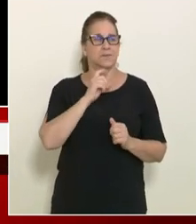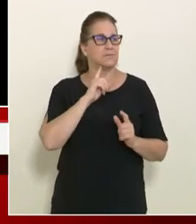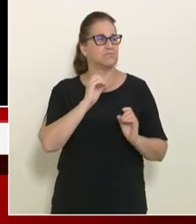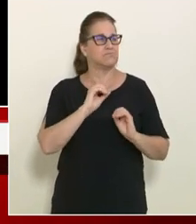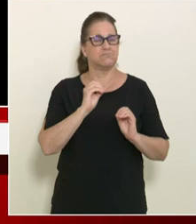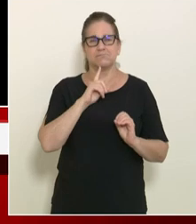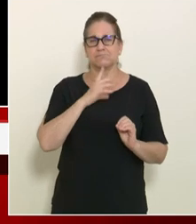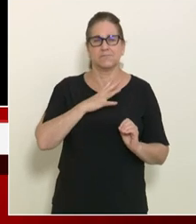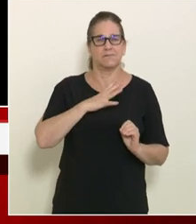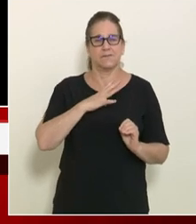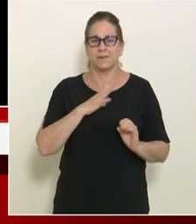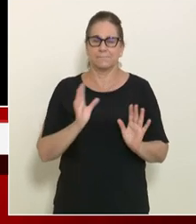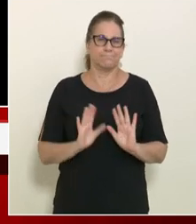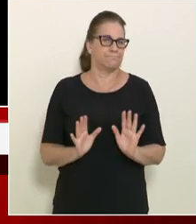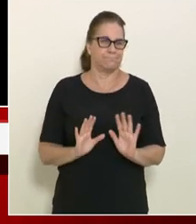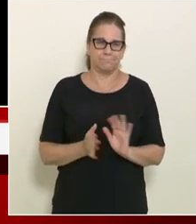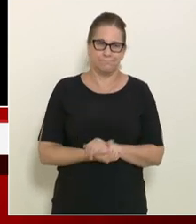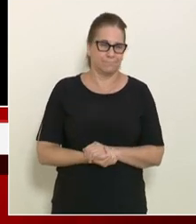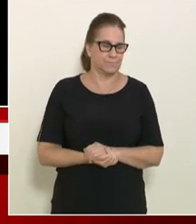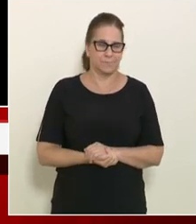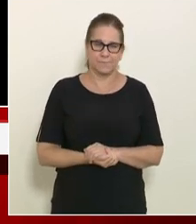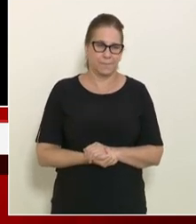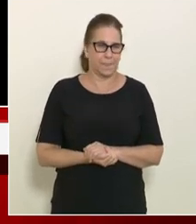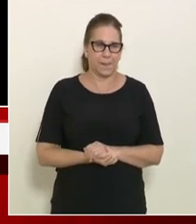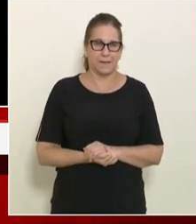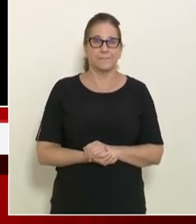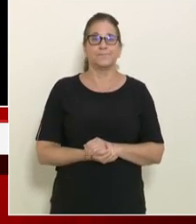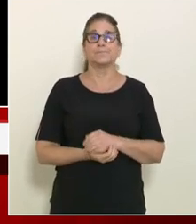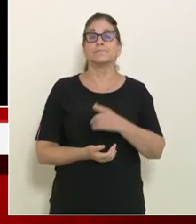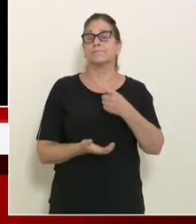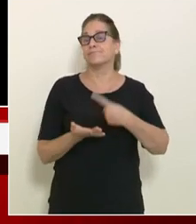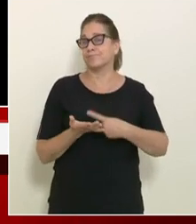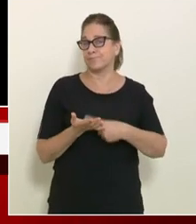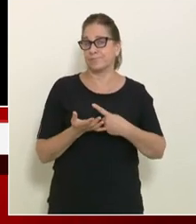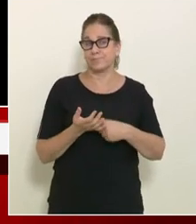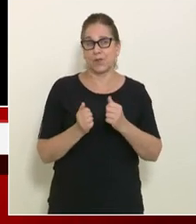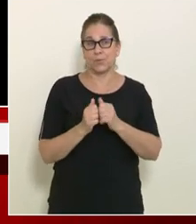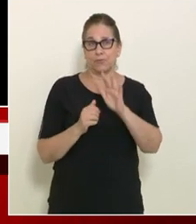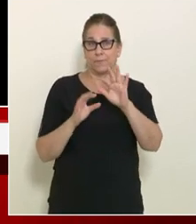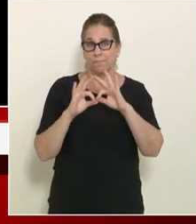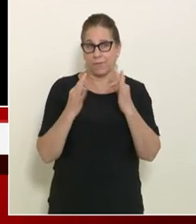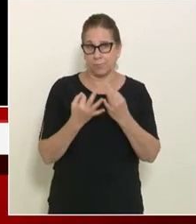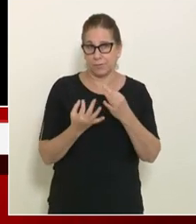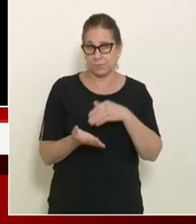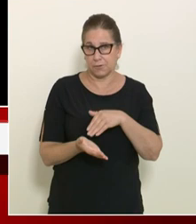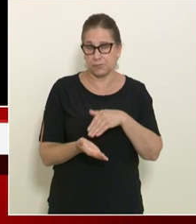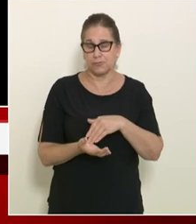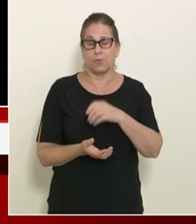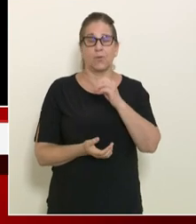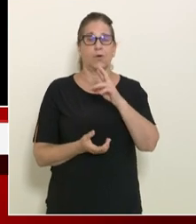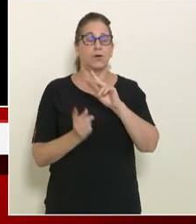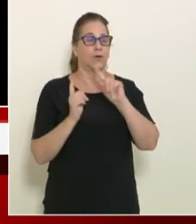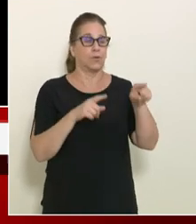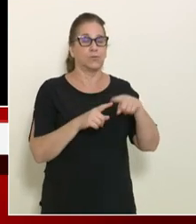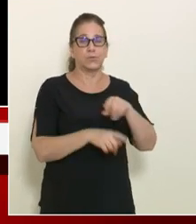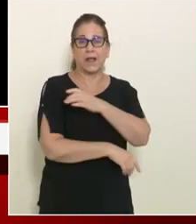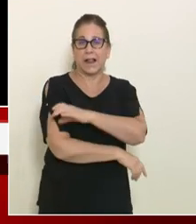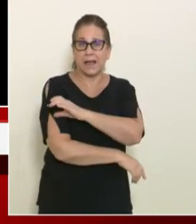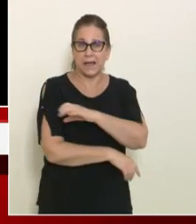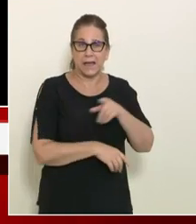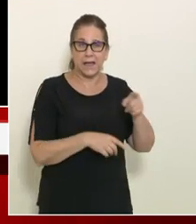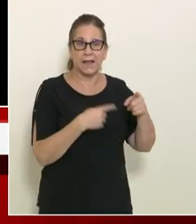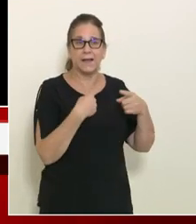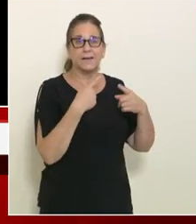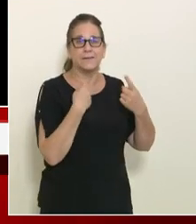in the district, all of our children will be up to date with their required vaccines. We have created some flexibility with